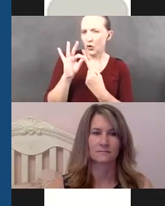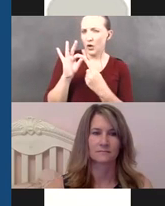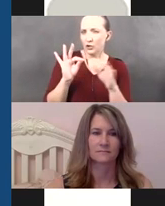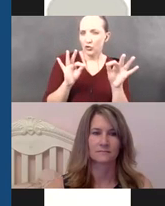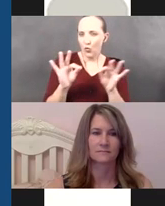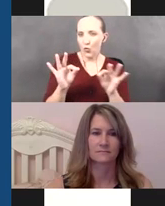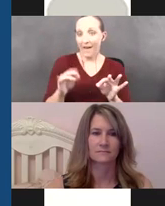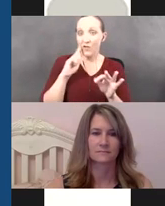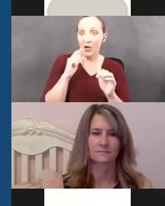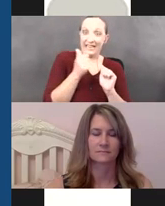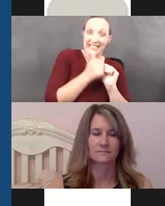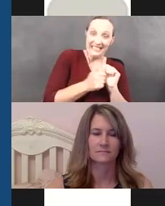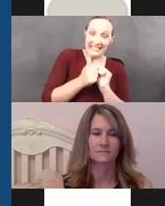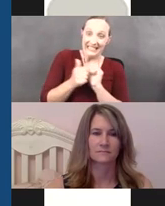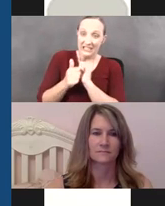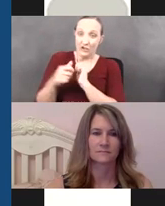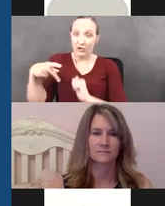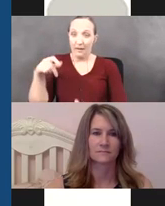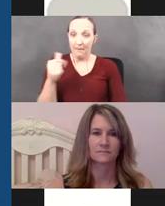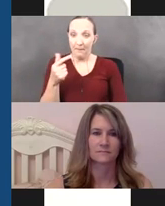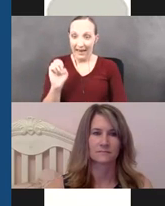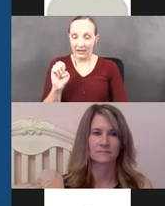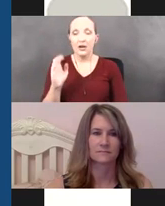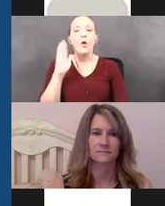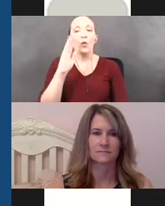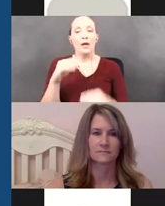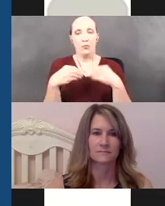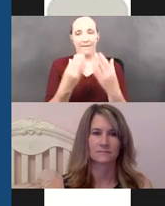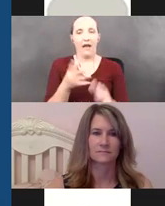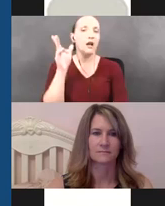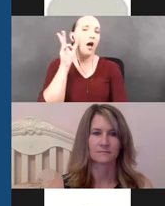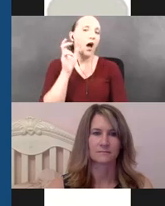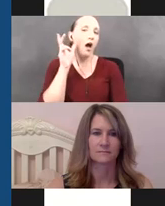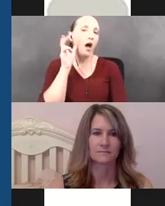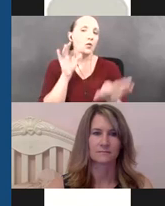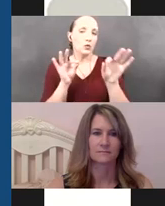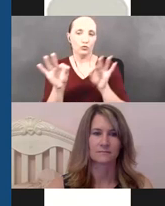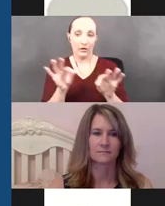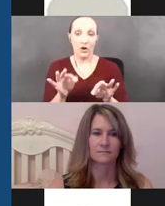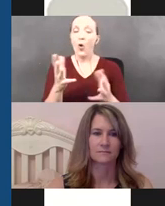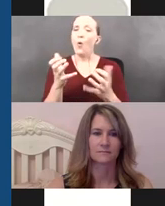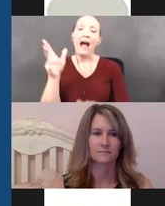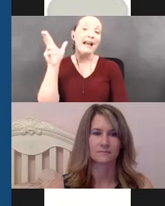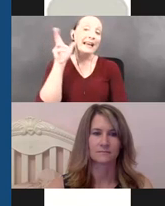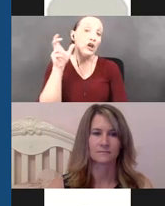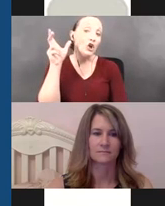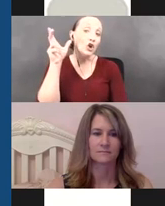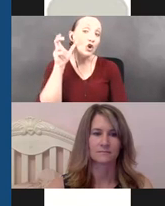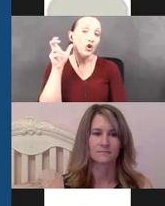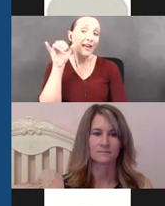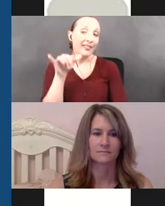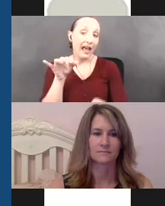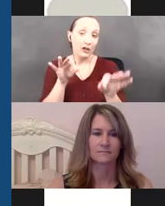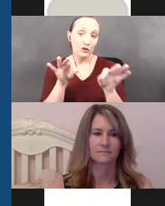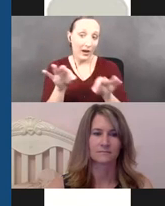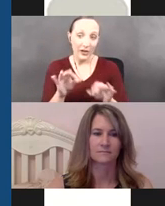page, instrucciones audio únicas para cada directions página, will likely las be direcciones provided. audios To más hear probable those que van a directions, estar allí. Para escuchar